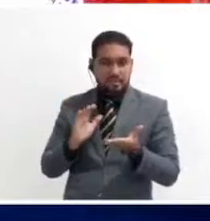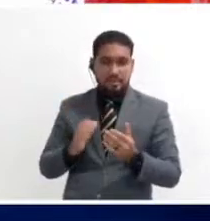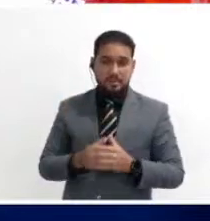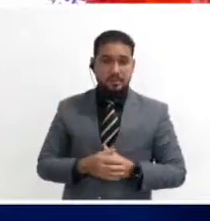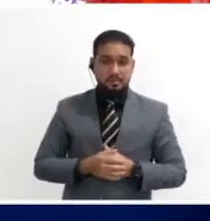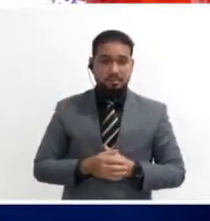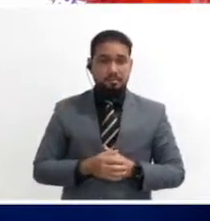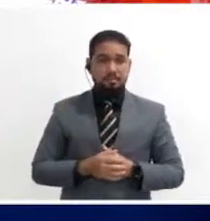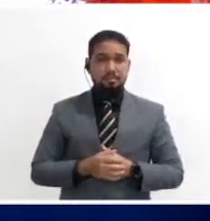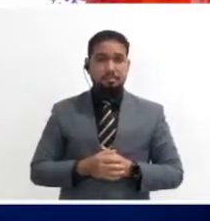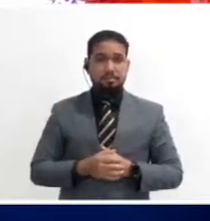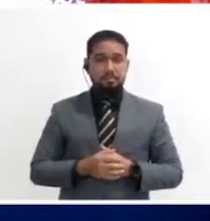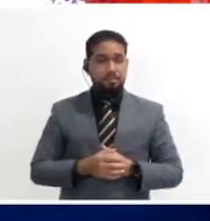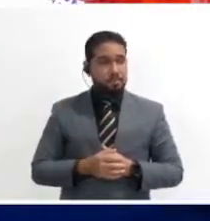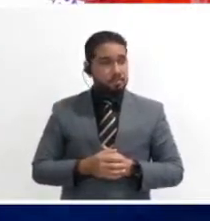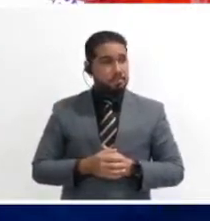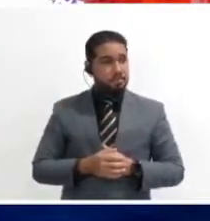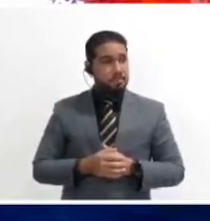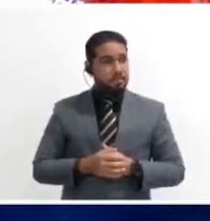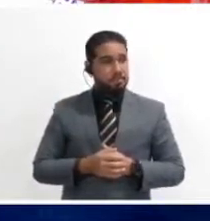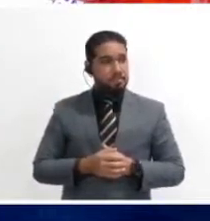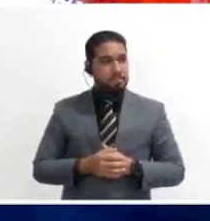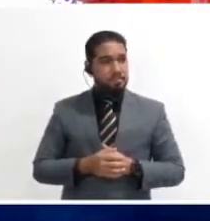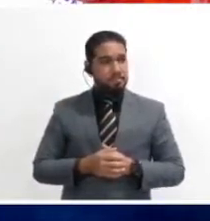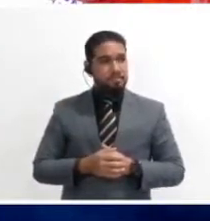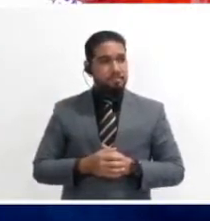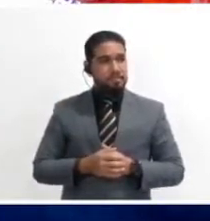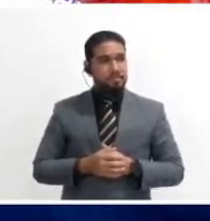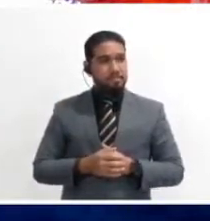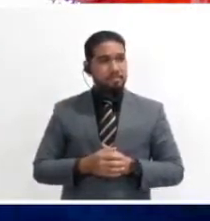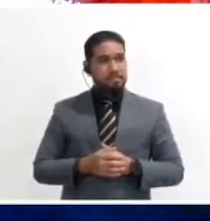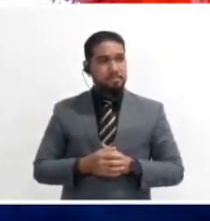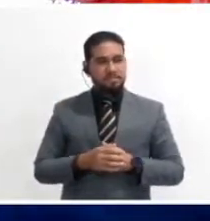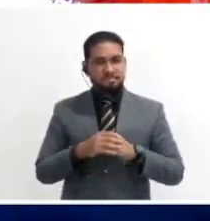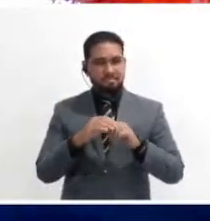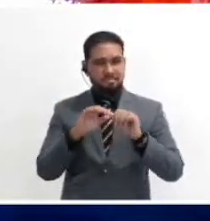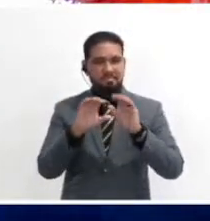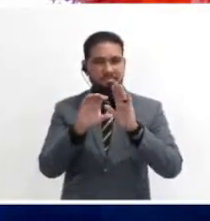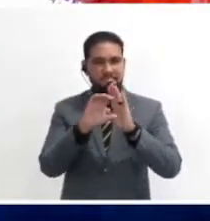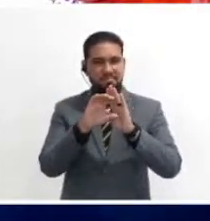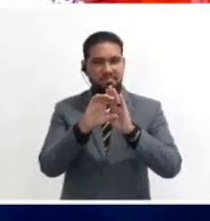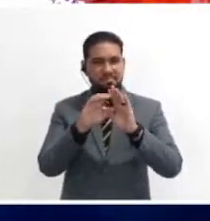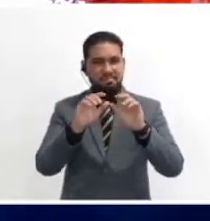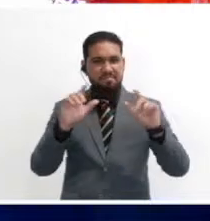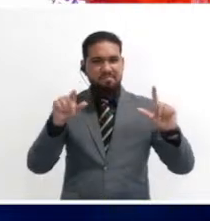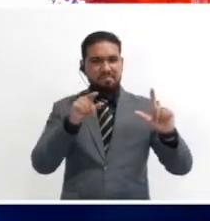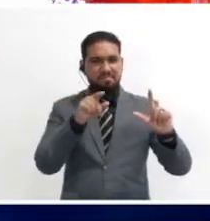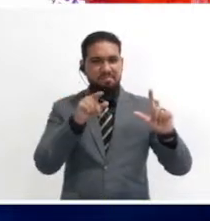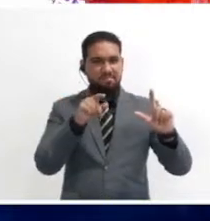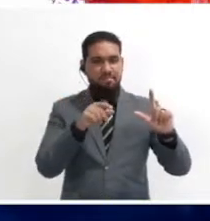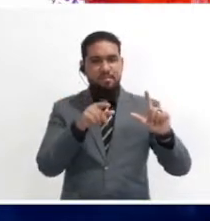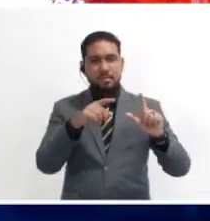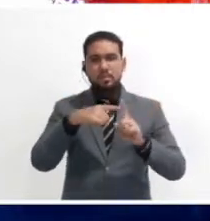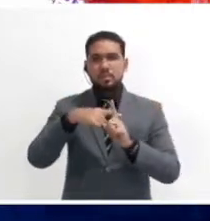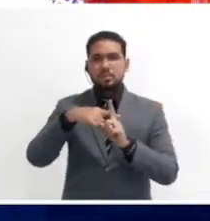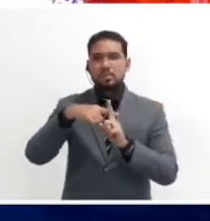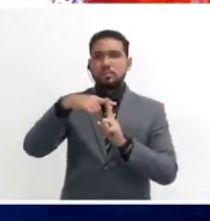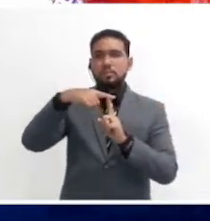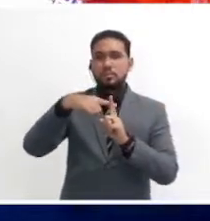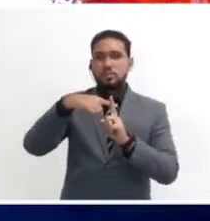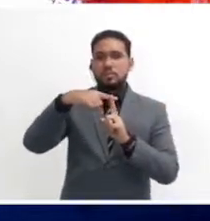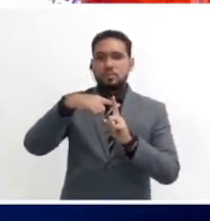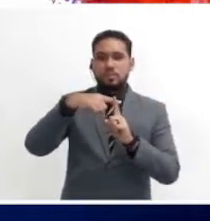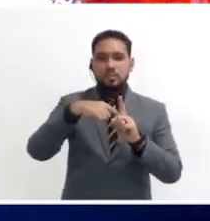You're seeing here kind of the scaling of the routing density, essentially. And so you can see here